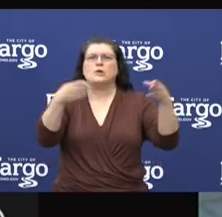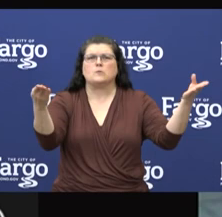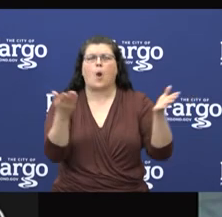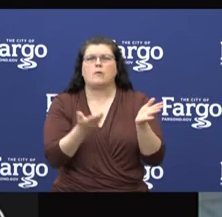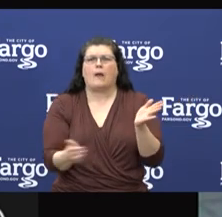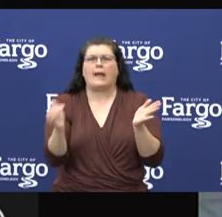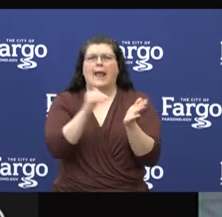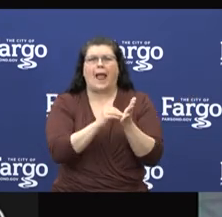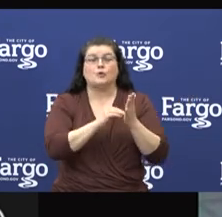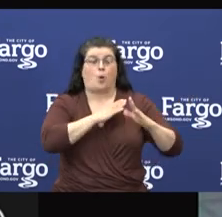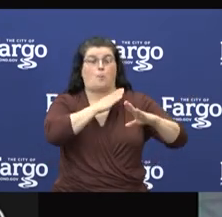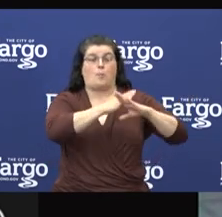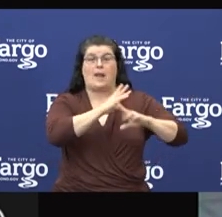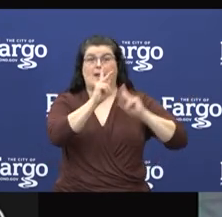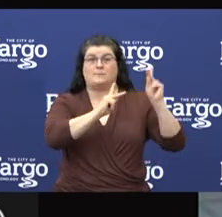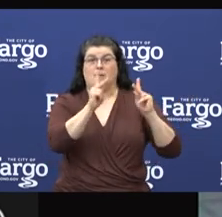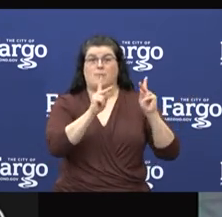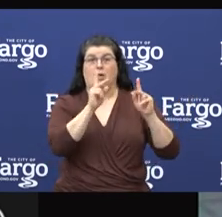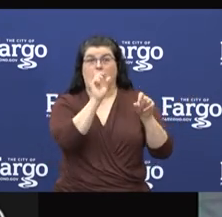customers, and to check out